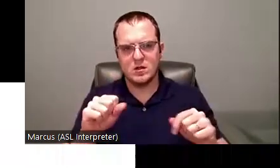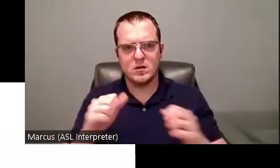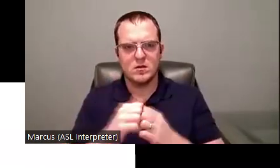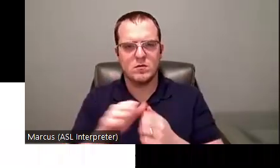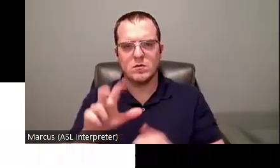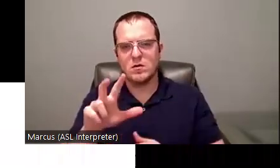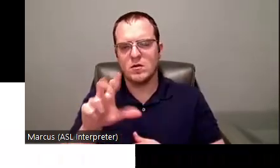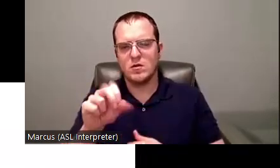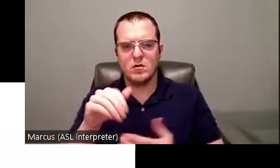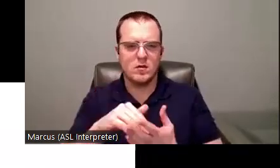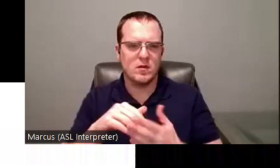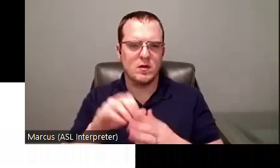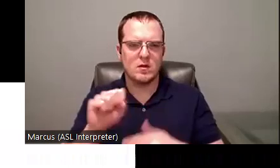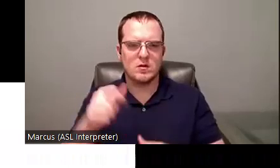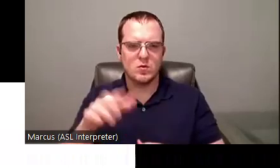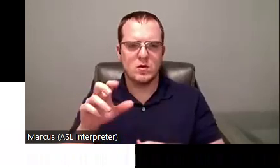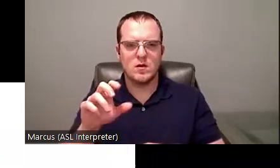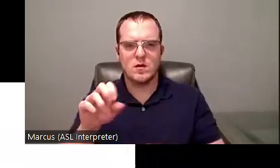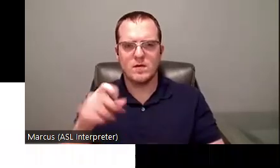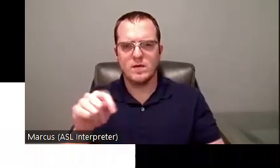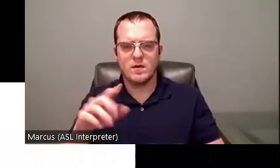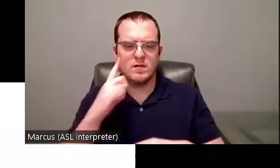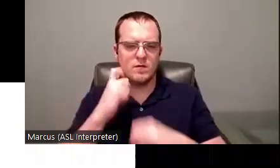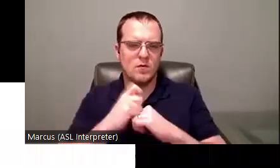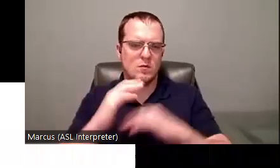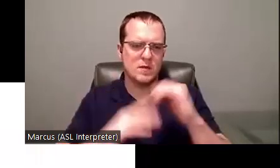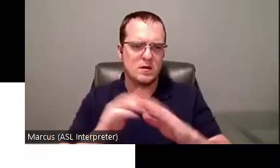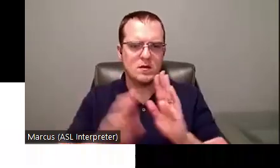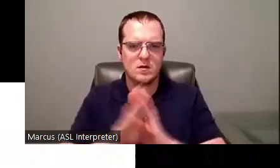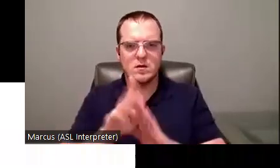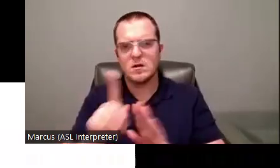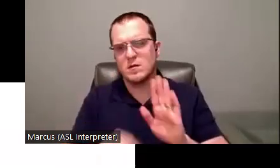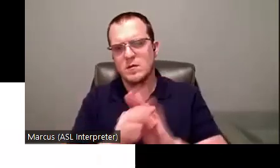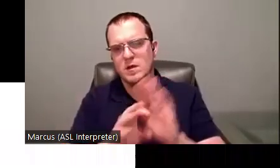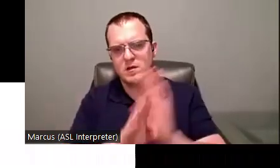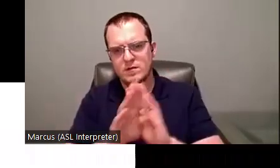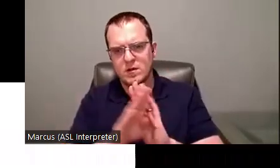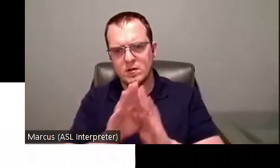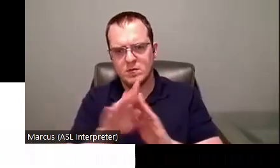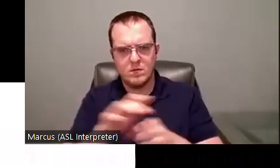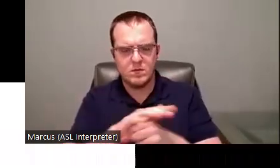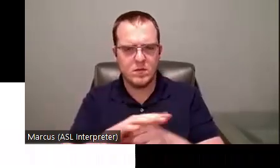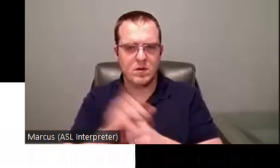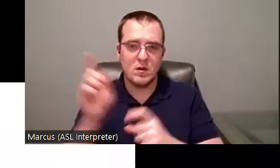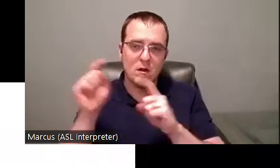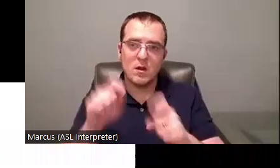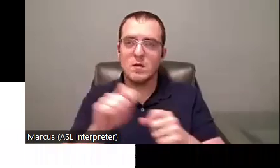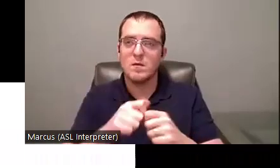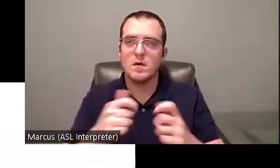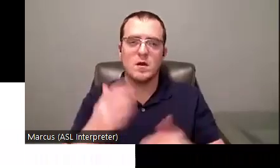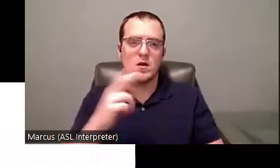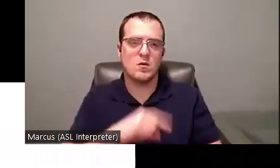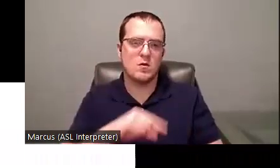square feet of building area. Our goal is to select a developer who can come in and build a high quality, green,